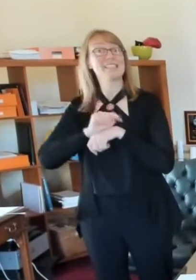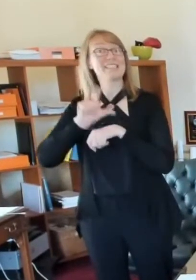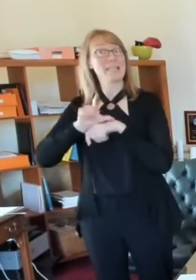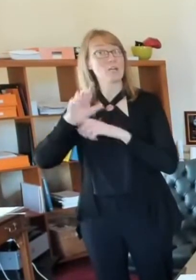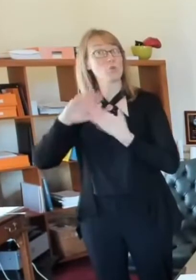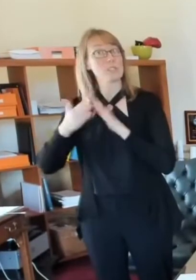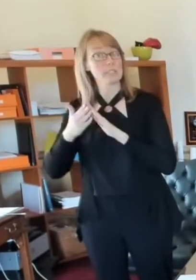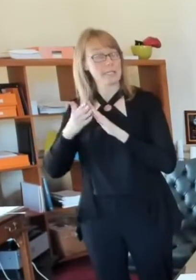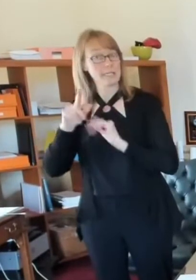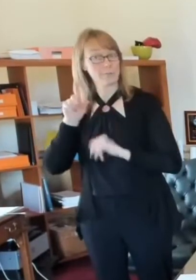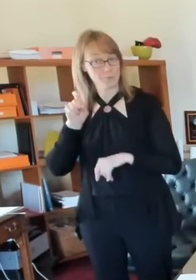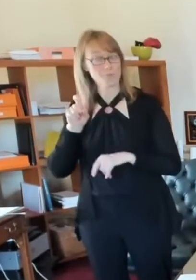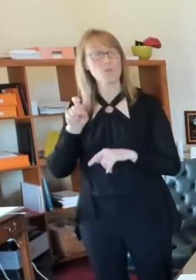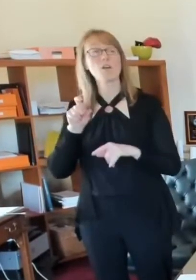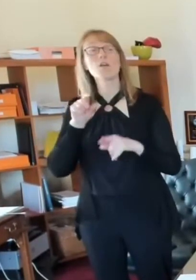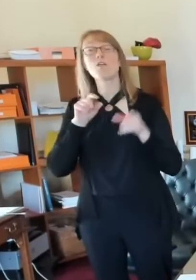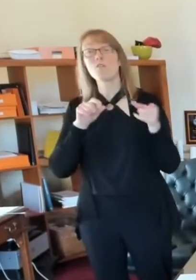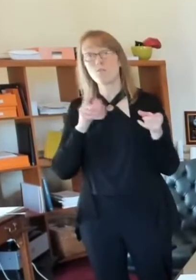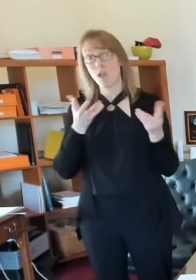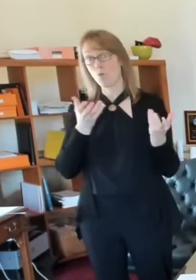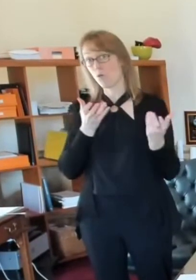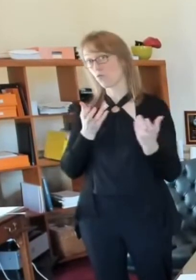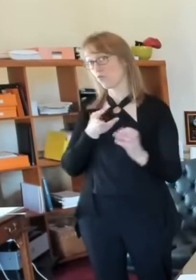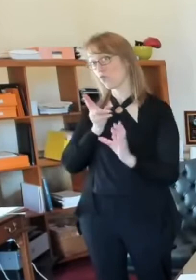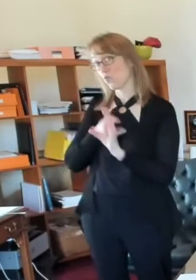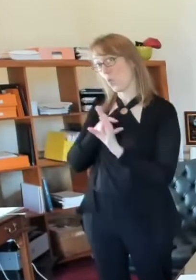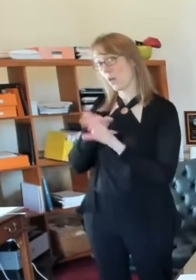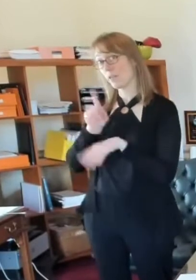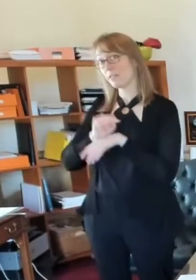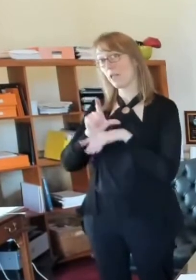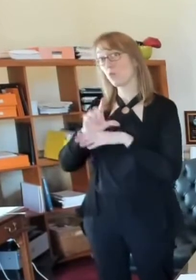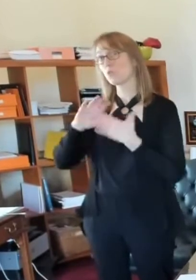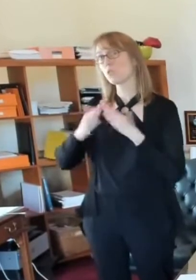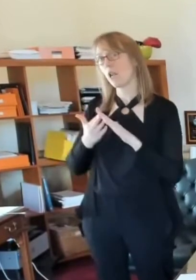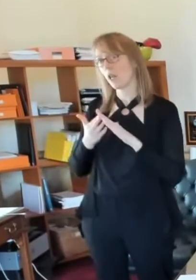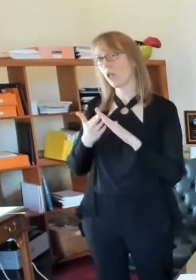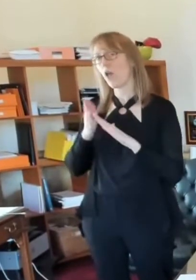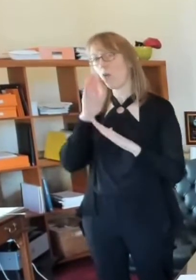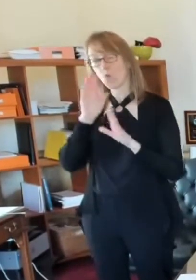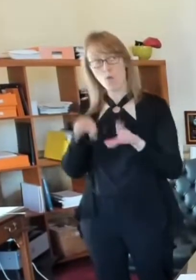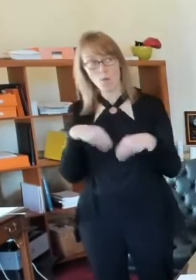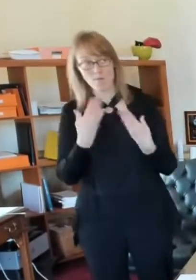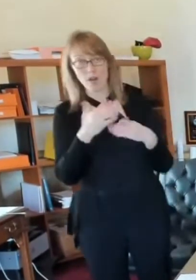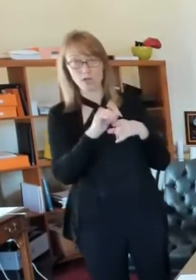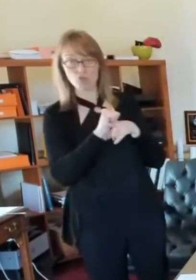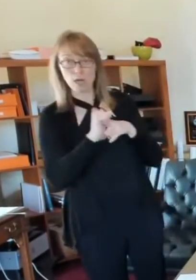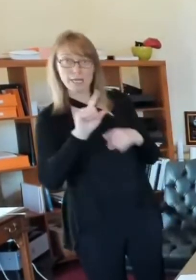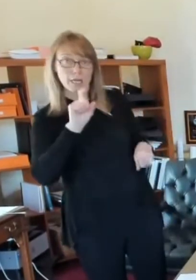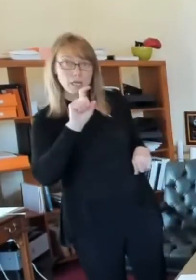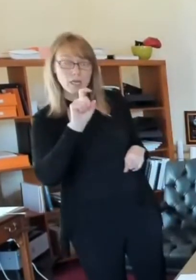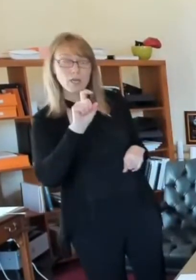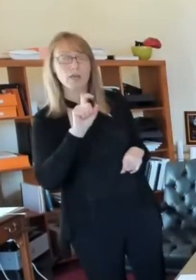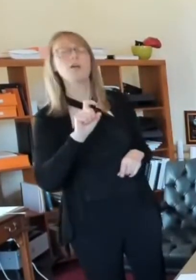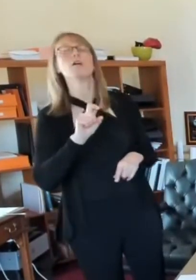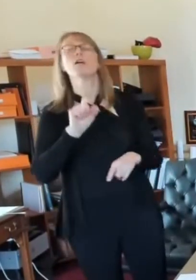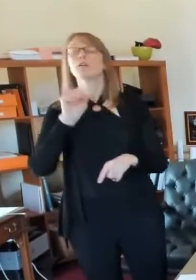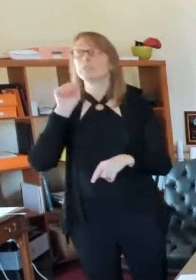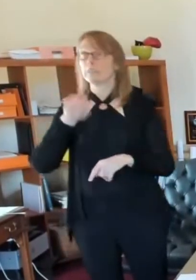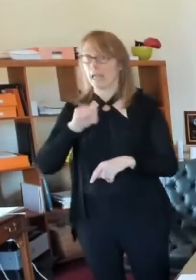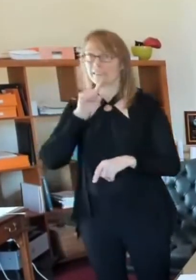difference to help them make the city feel like it is their community that they live in? There's a lot of